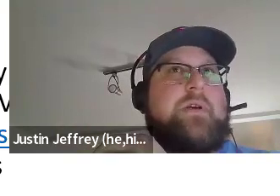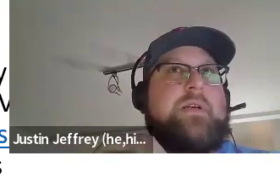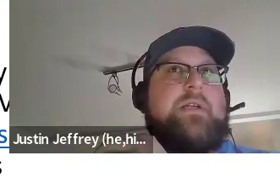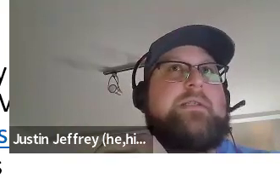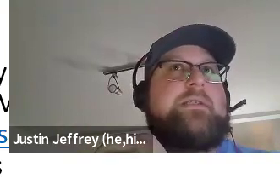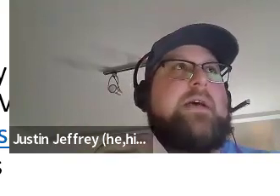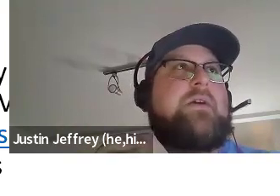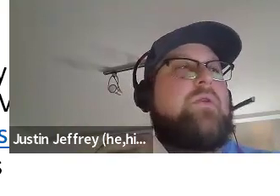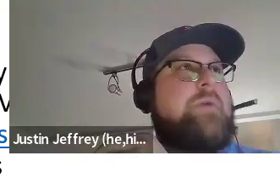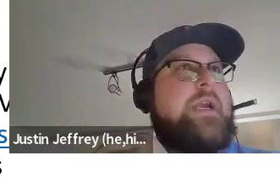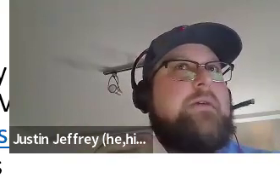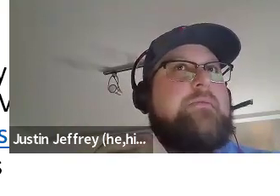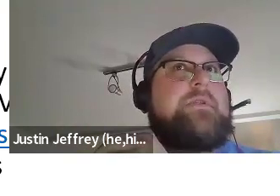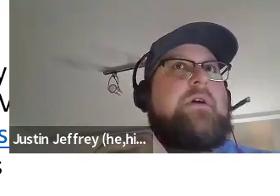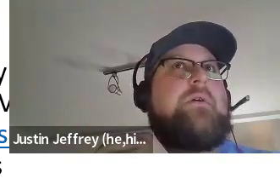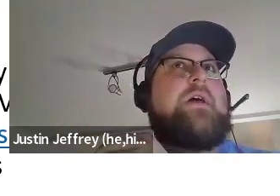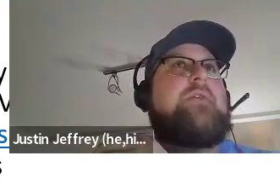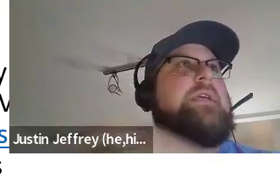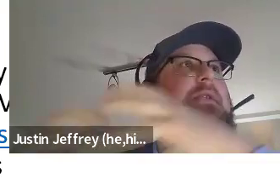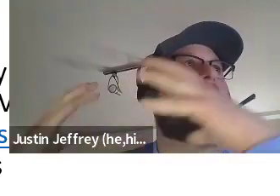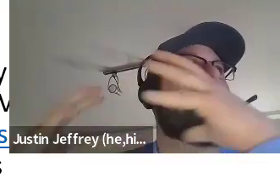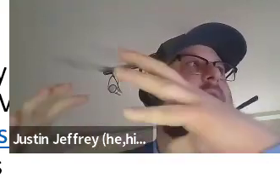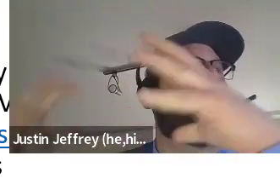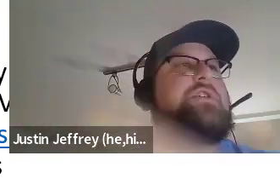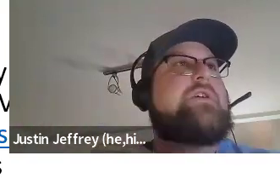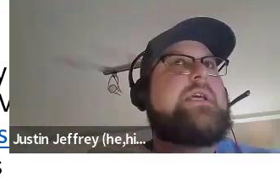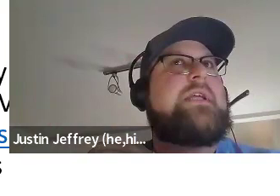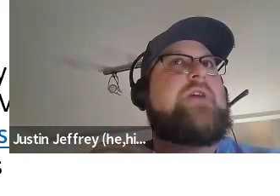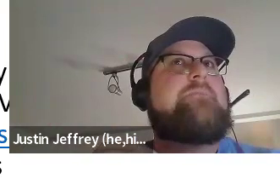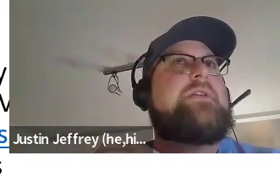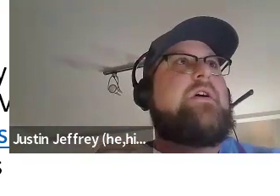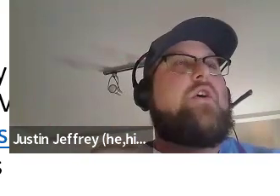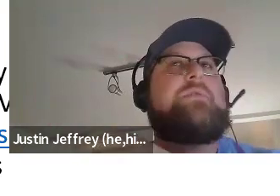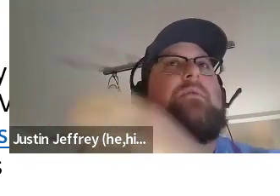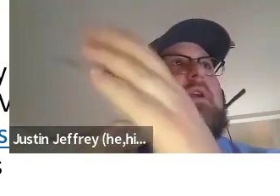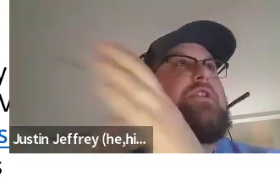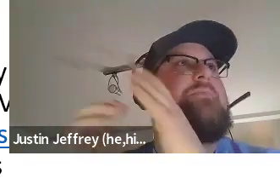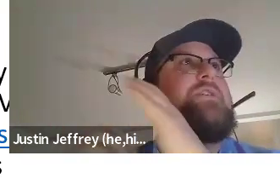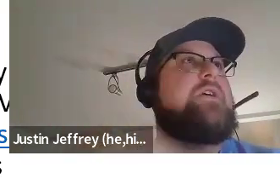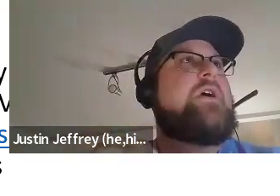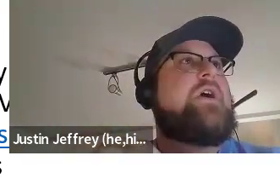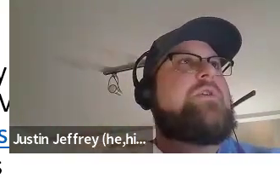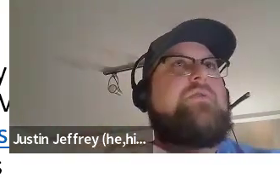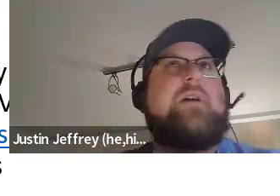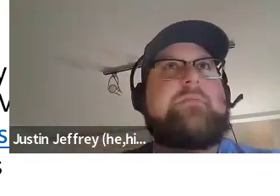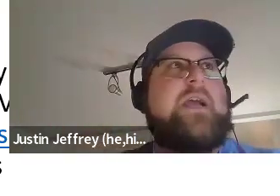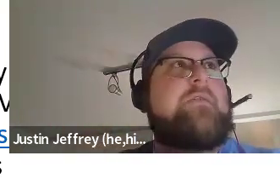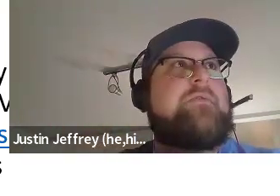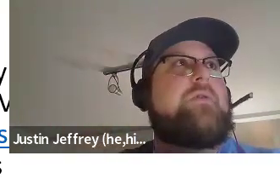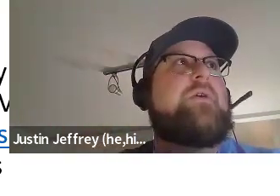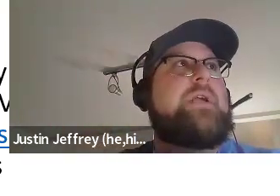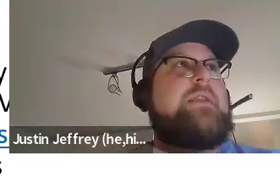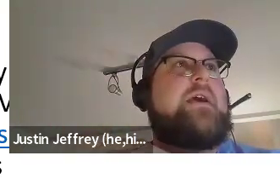is important. It's cold right now, so a lot of heat and moisture is getting trapped into homes. So we want to just make sure we do have